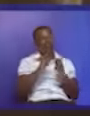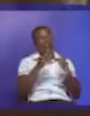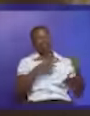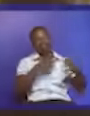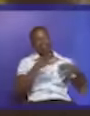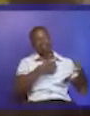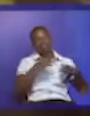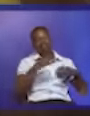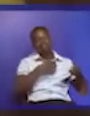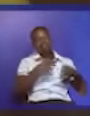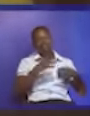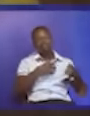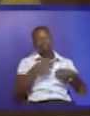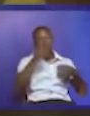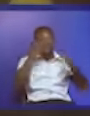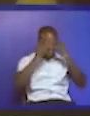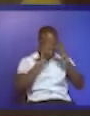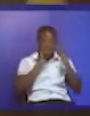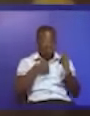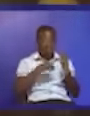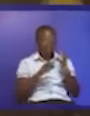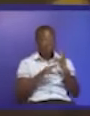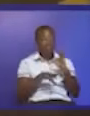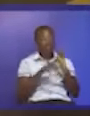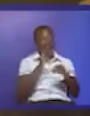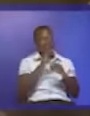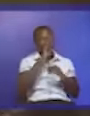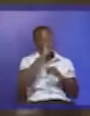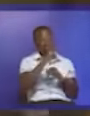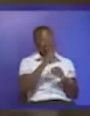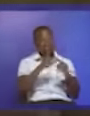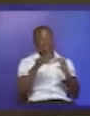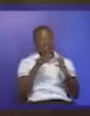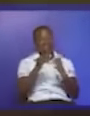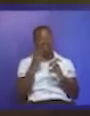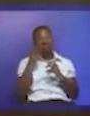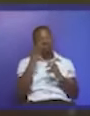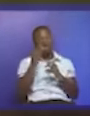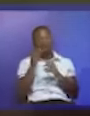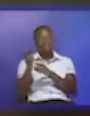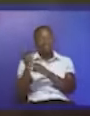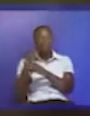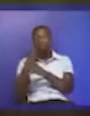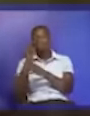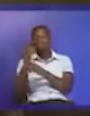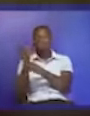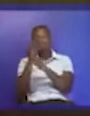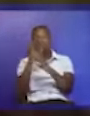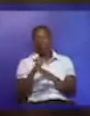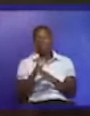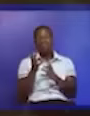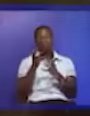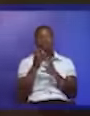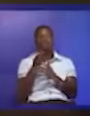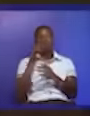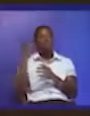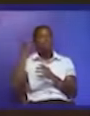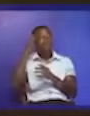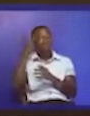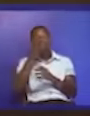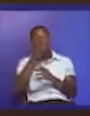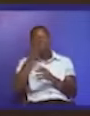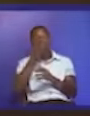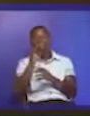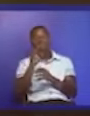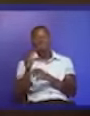bankrupt of spiritual intelligence. But I need to hear the decree of a watcher. I need to hear the speakings